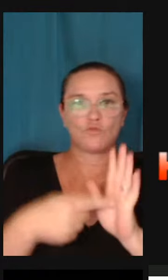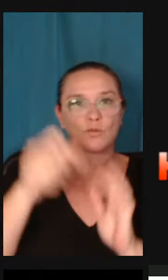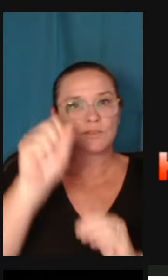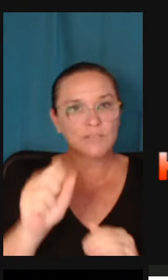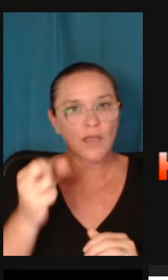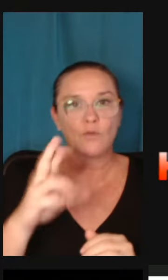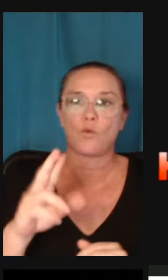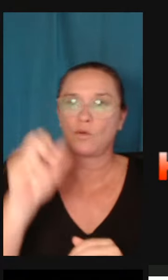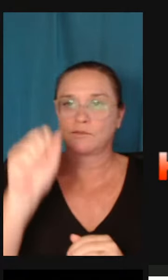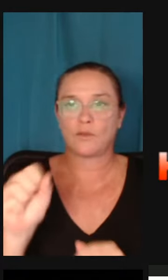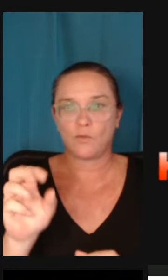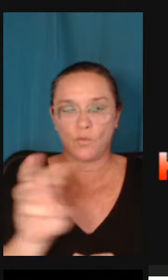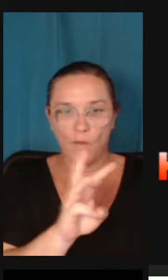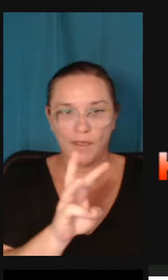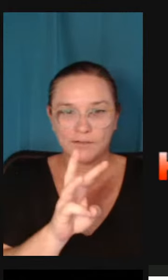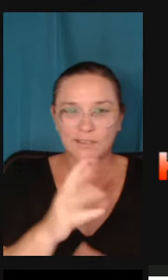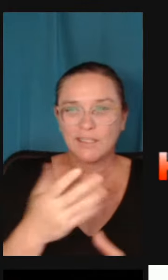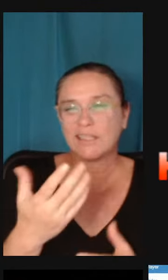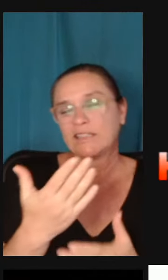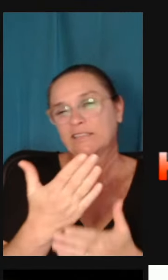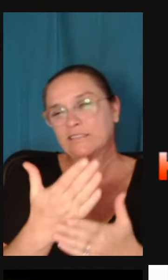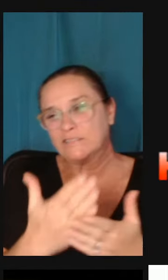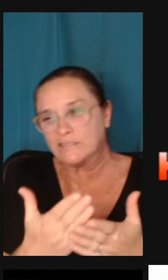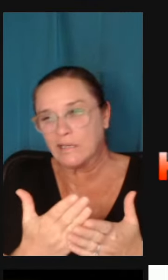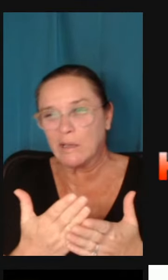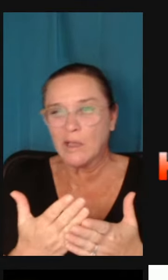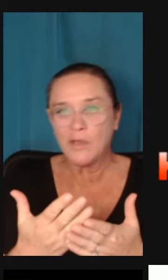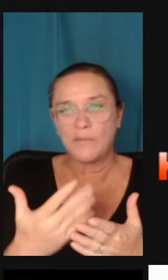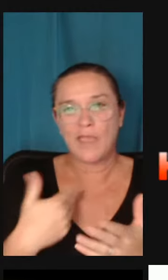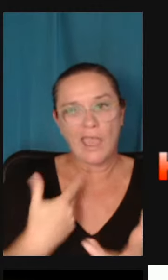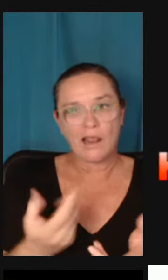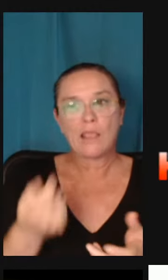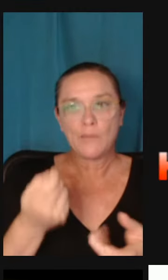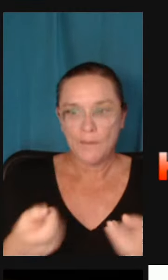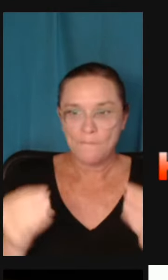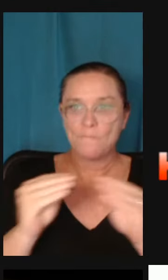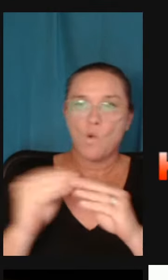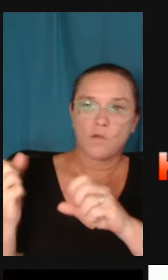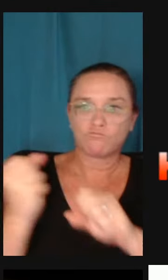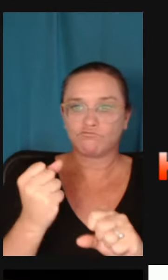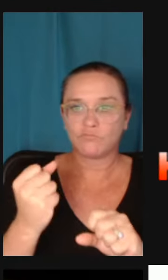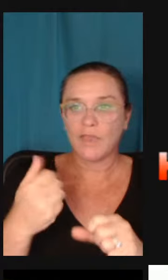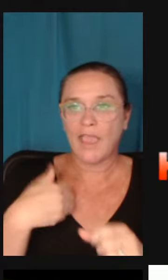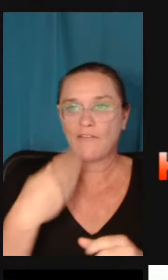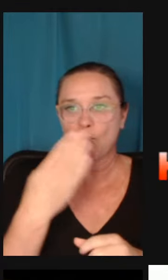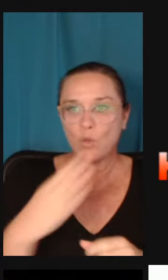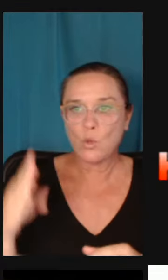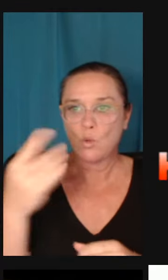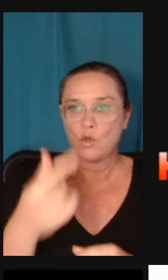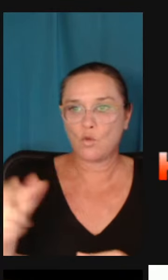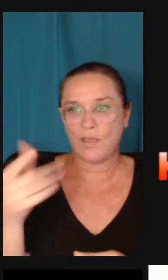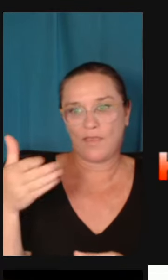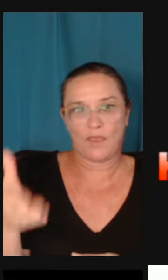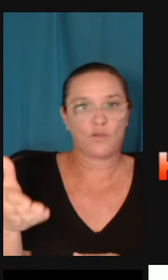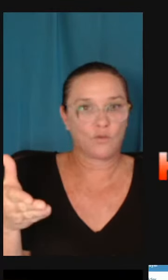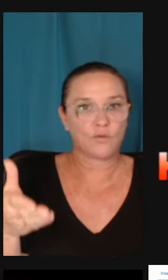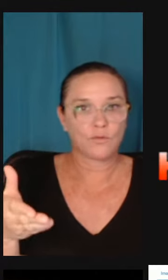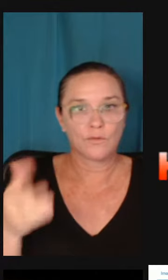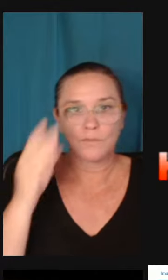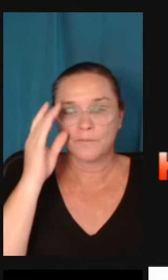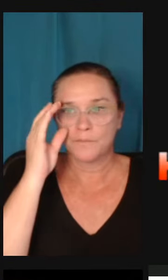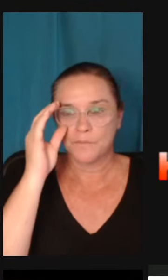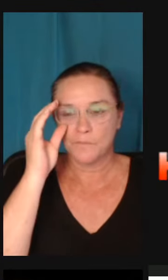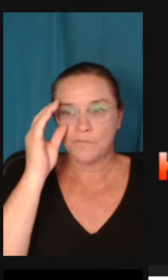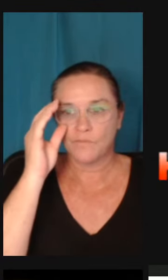in some cases at seemingly higher concentrations. You see we're getting some blues and even greens on here on this